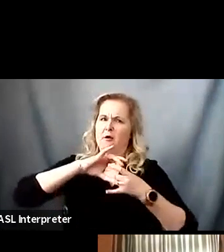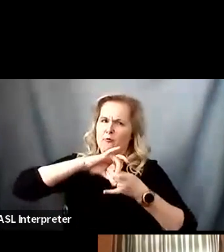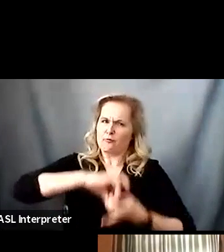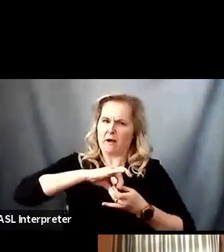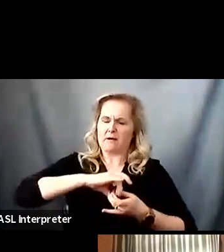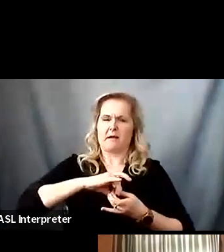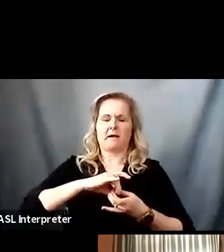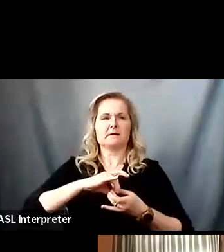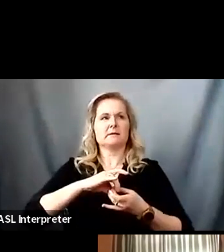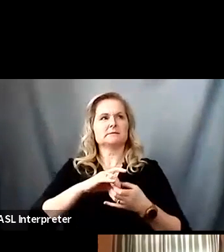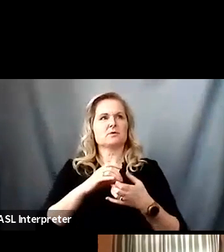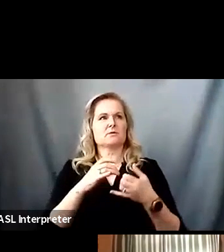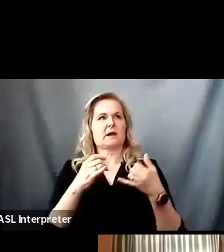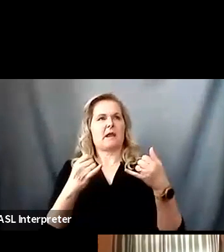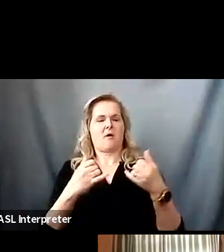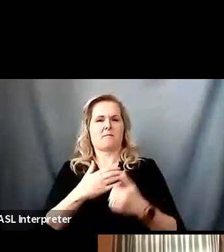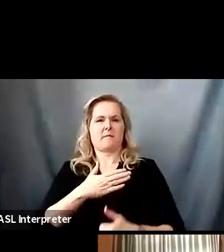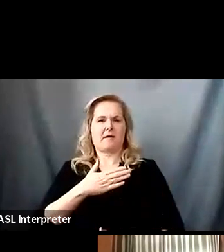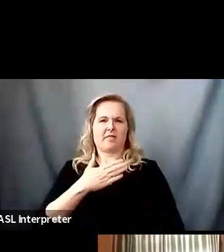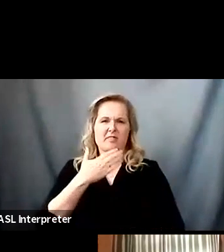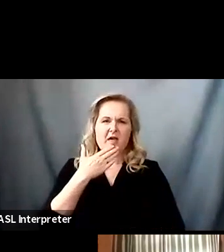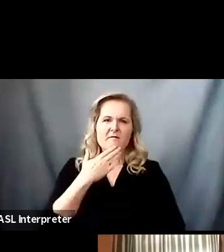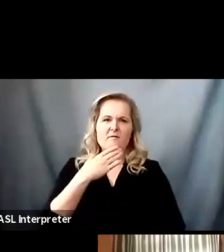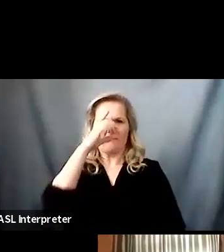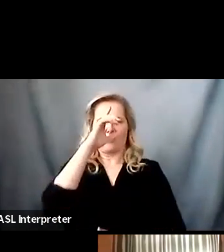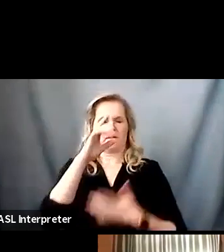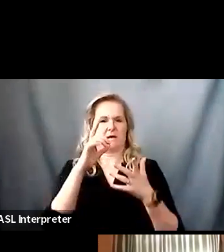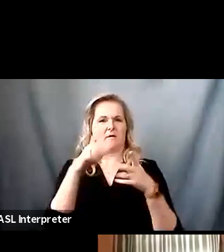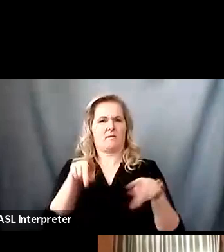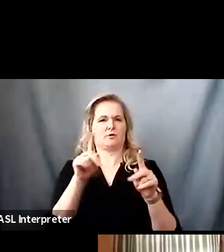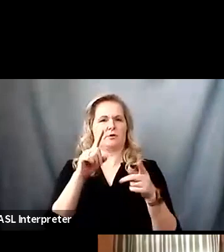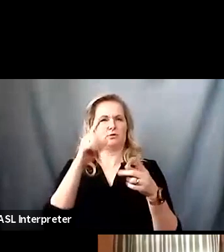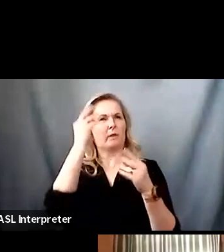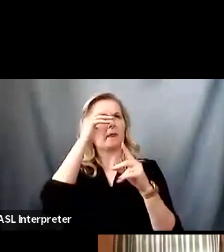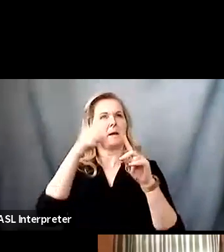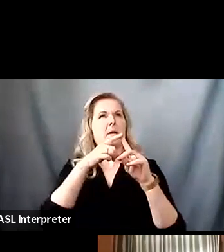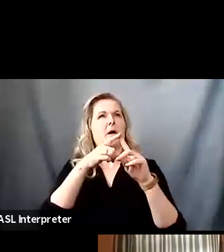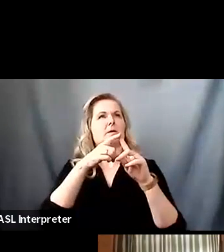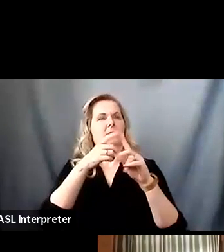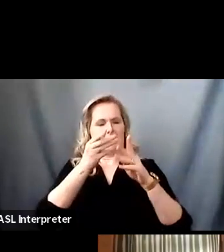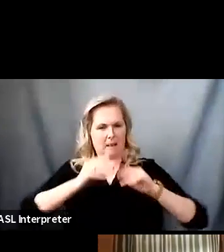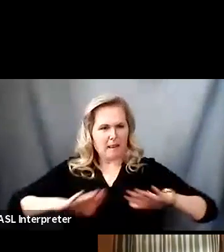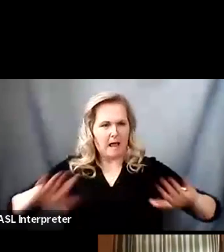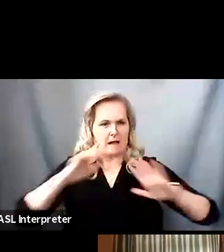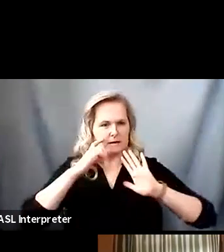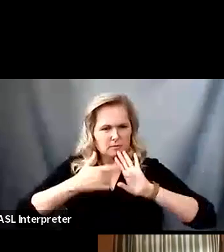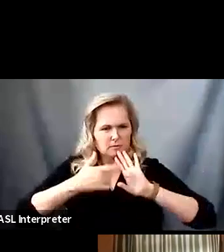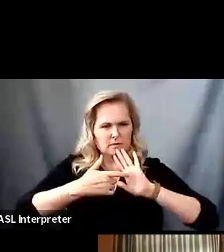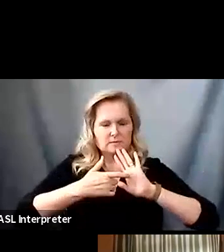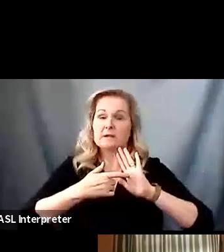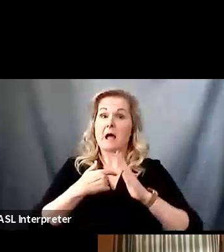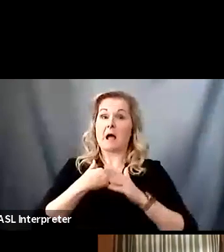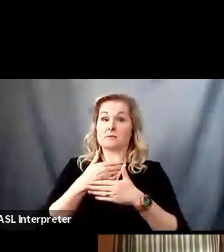to think about land acknowledgement and where I was born in the